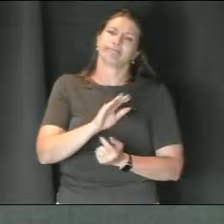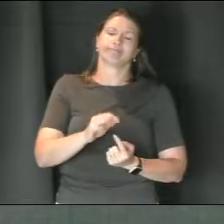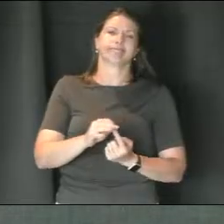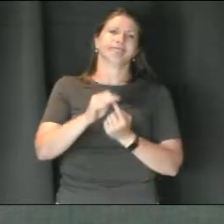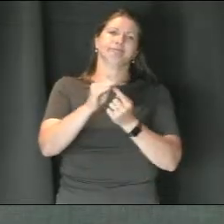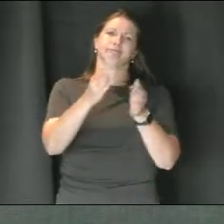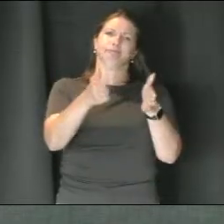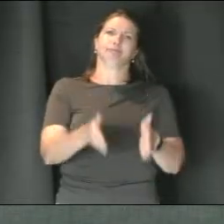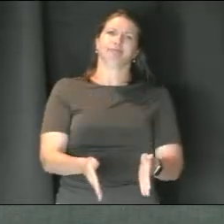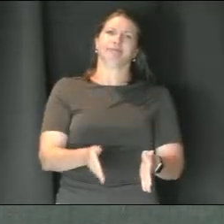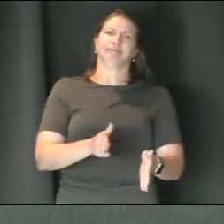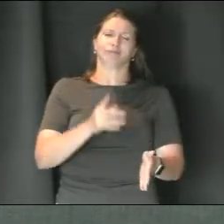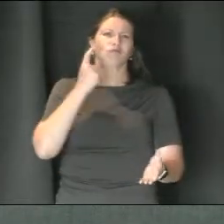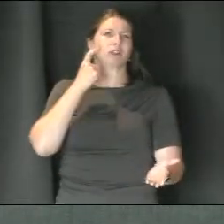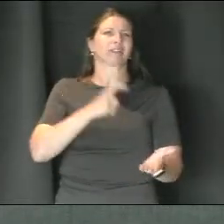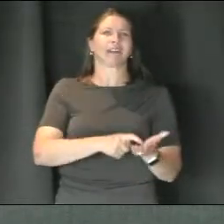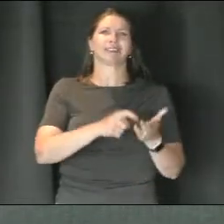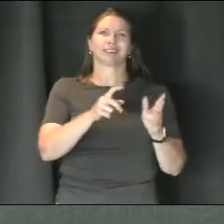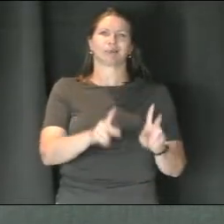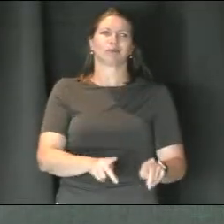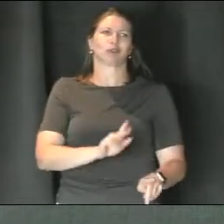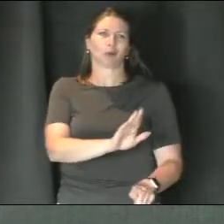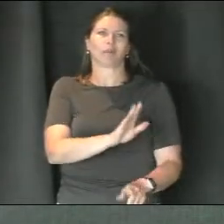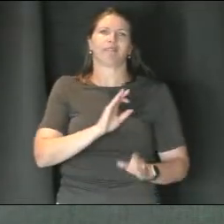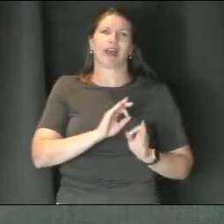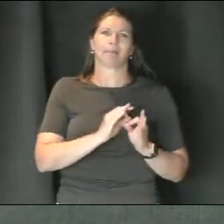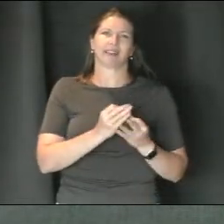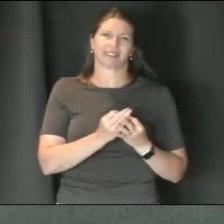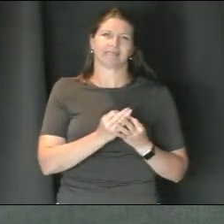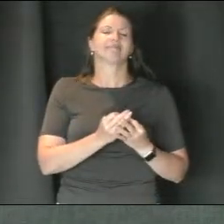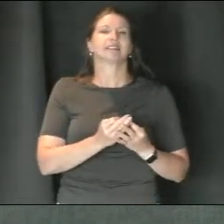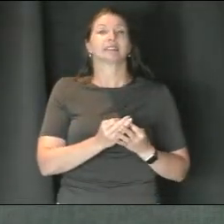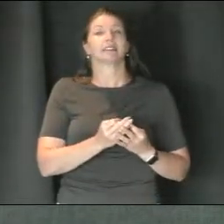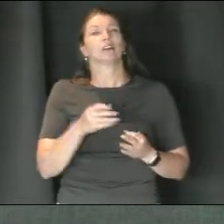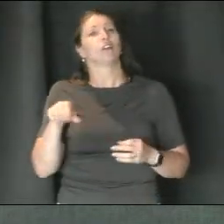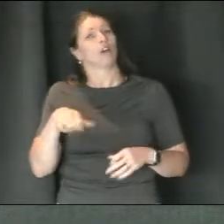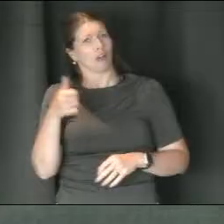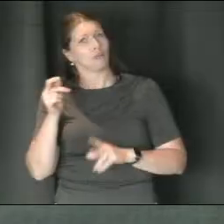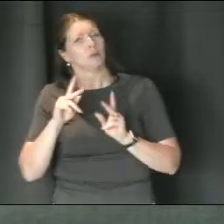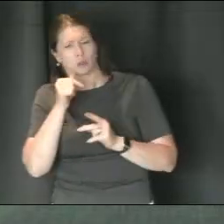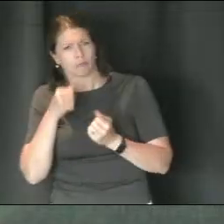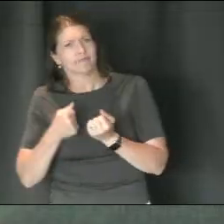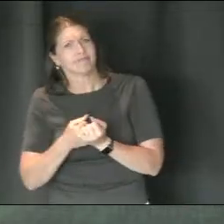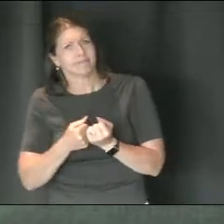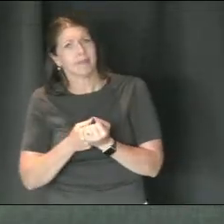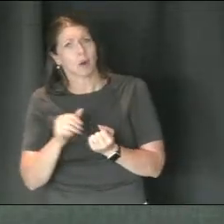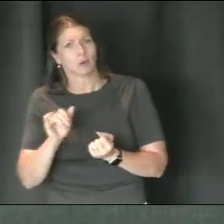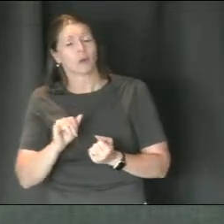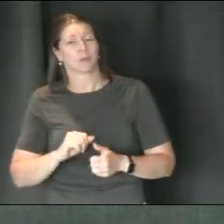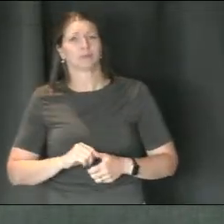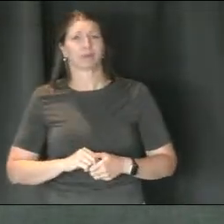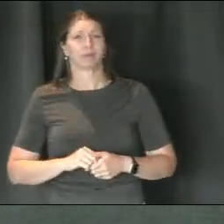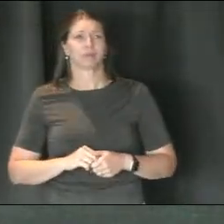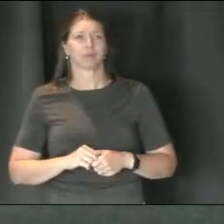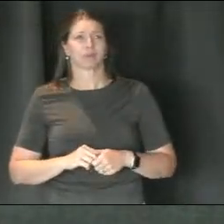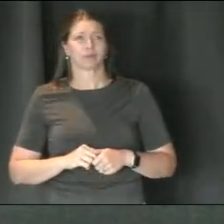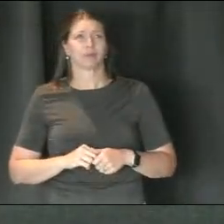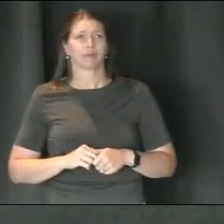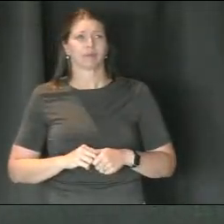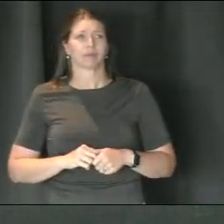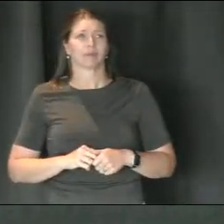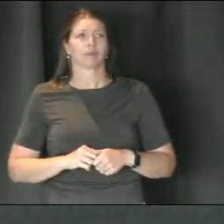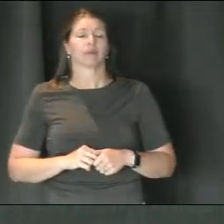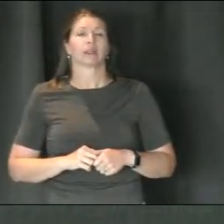person of truly distinction in their families, and the special guests who also joined them. And those